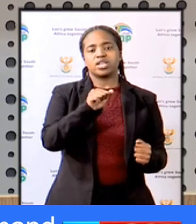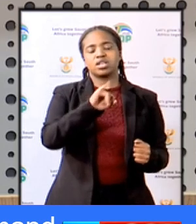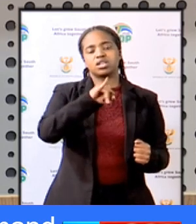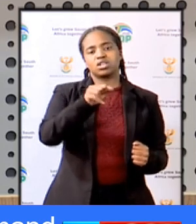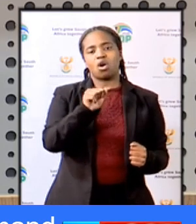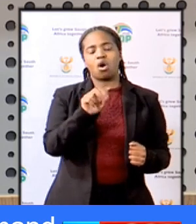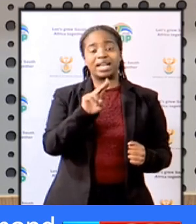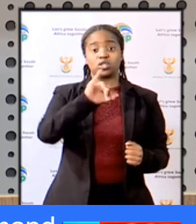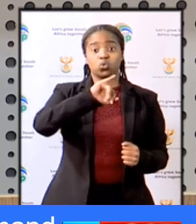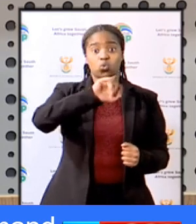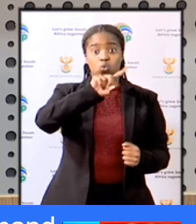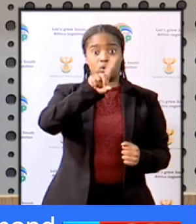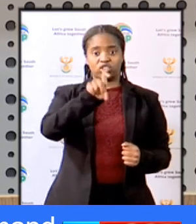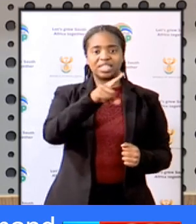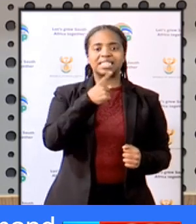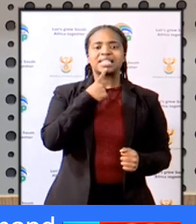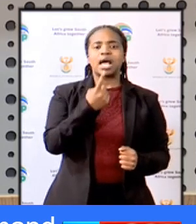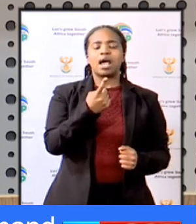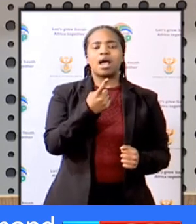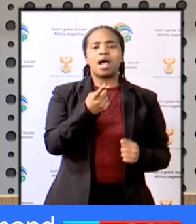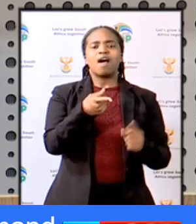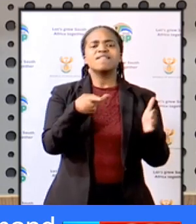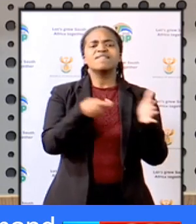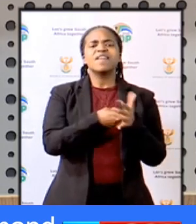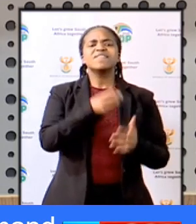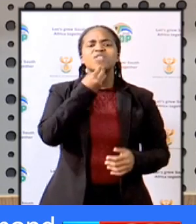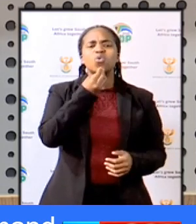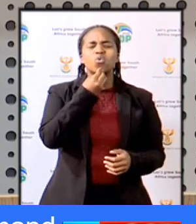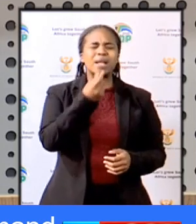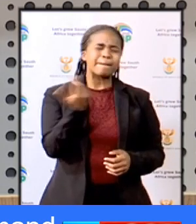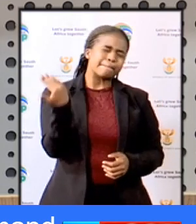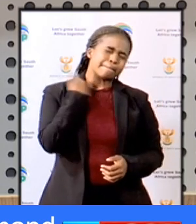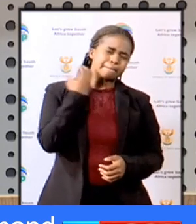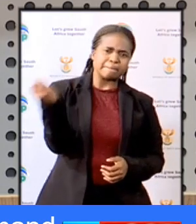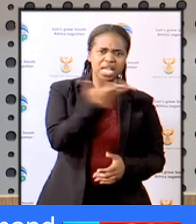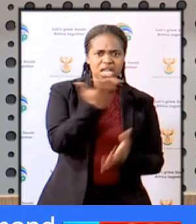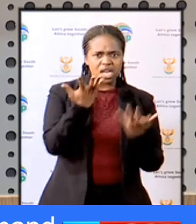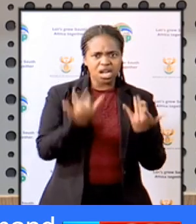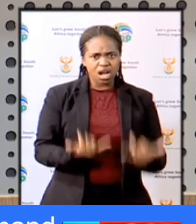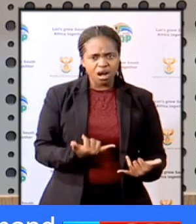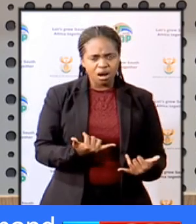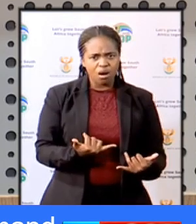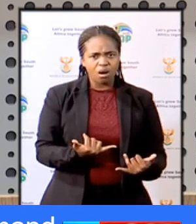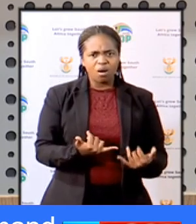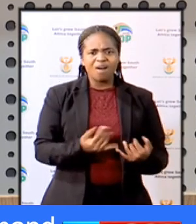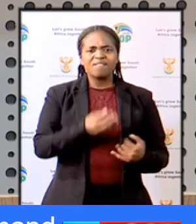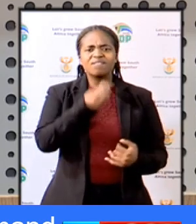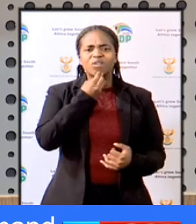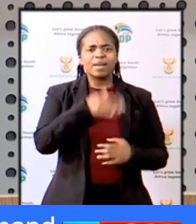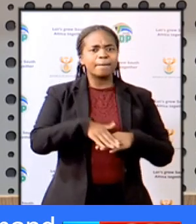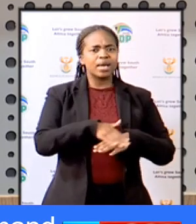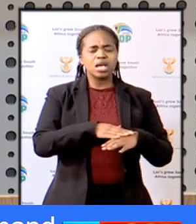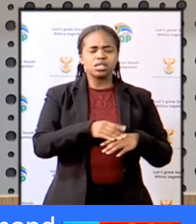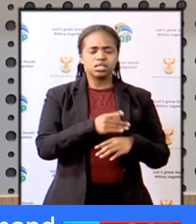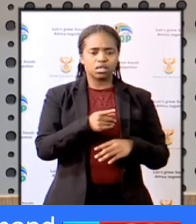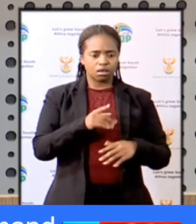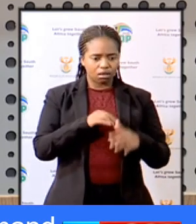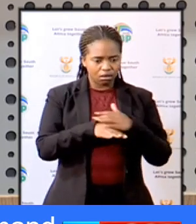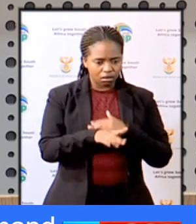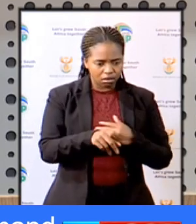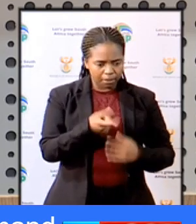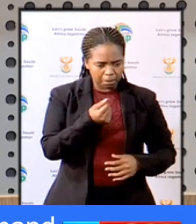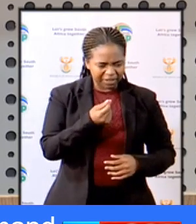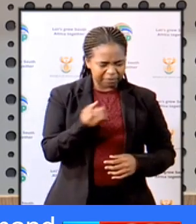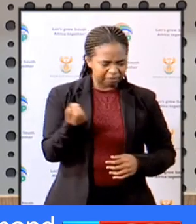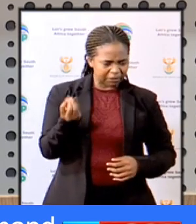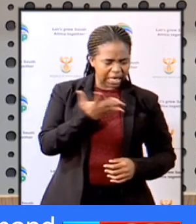on price controls and rising prices of basic foods. There are